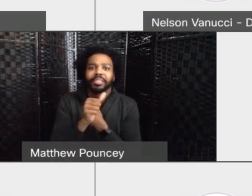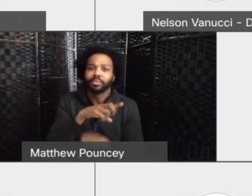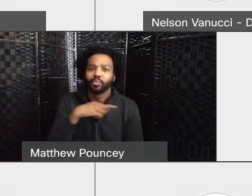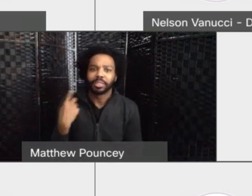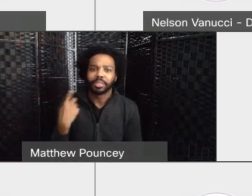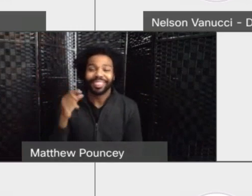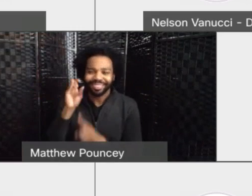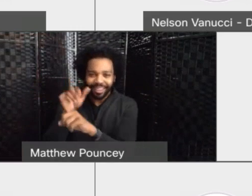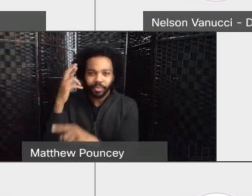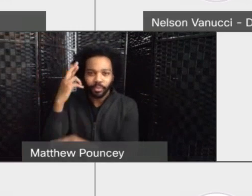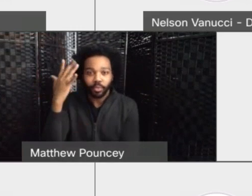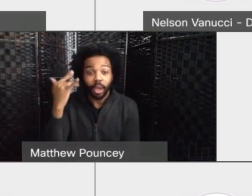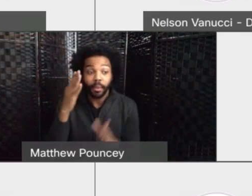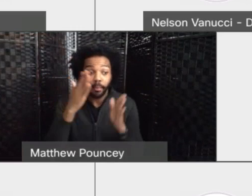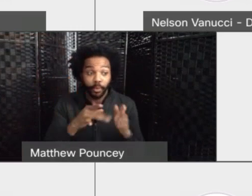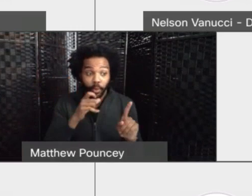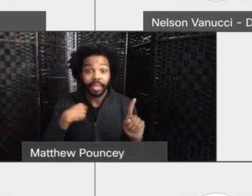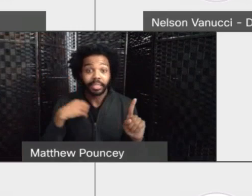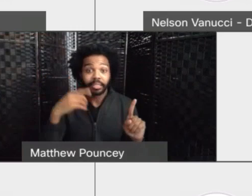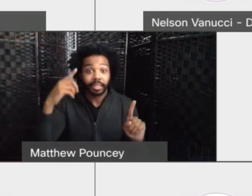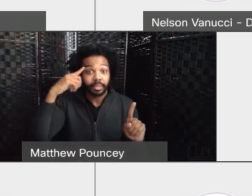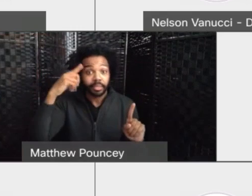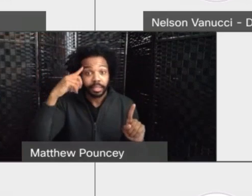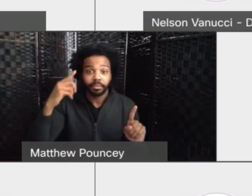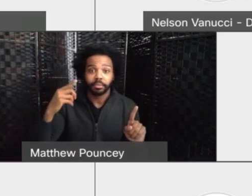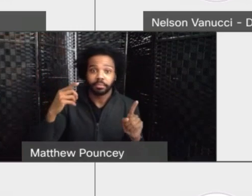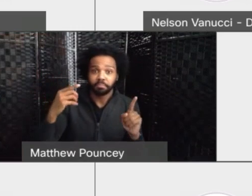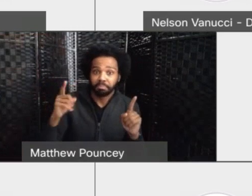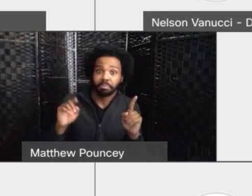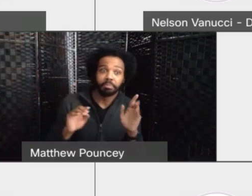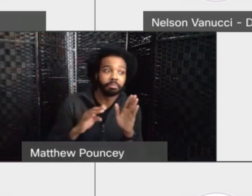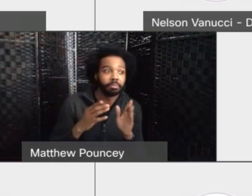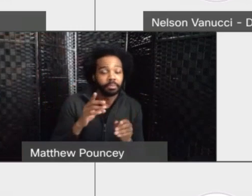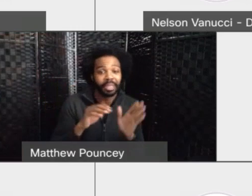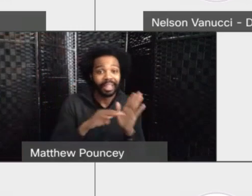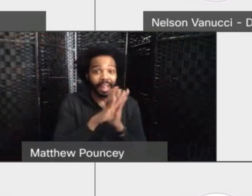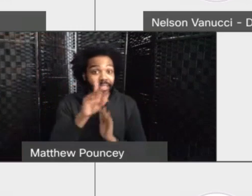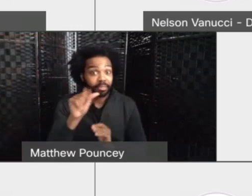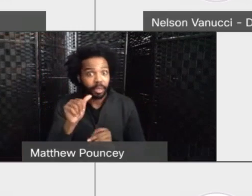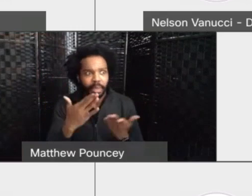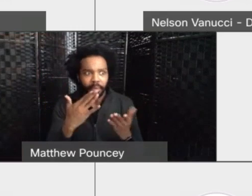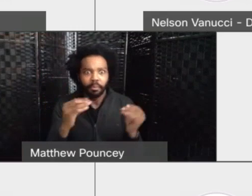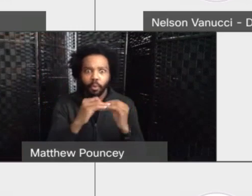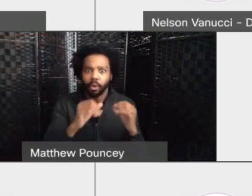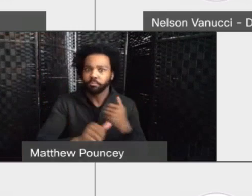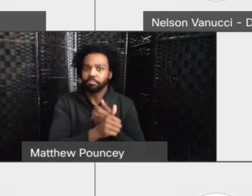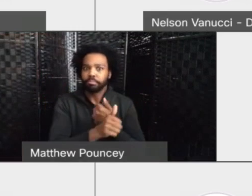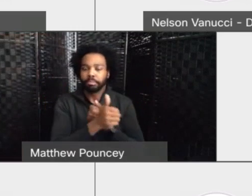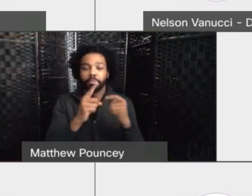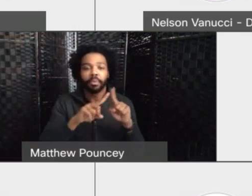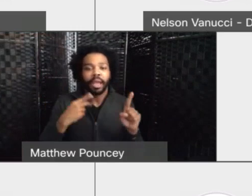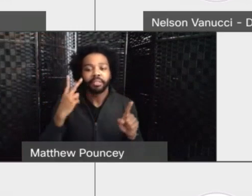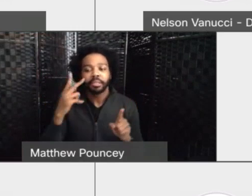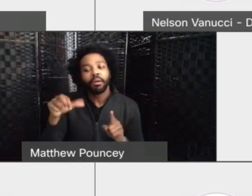people with intellectual and developmental disabilities may be in that higher category. But I've also seen some research that says